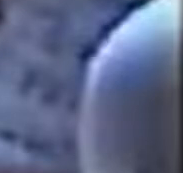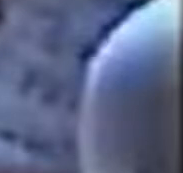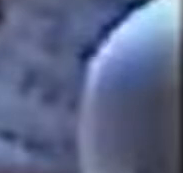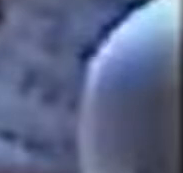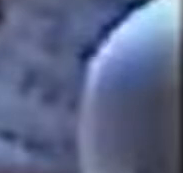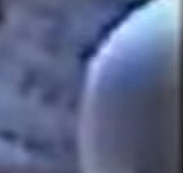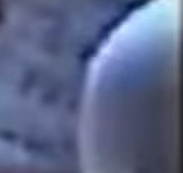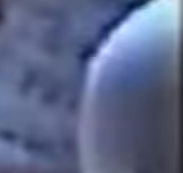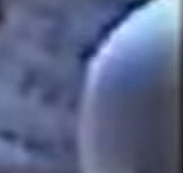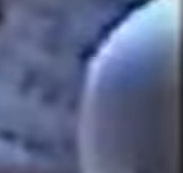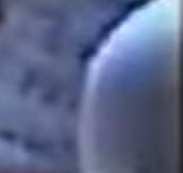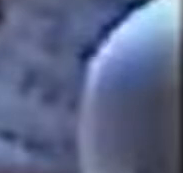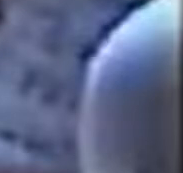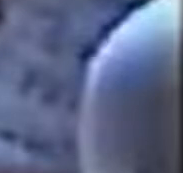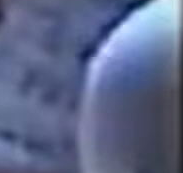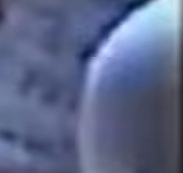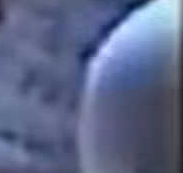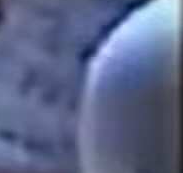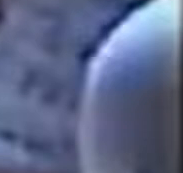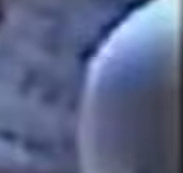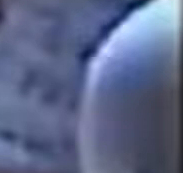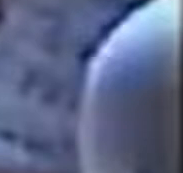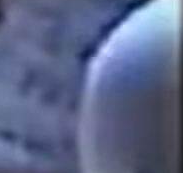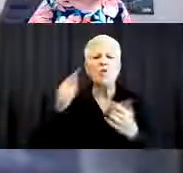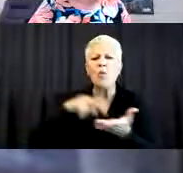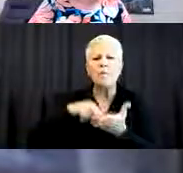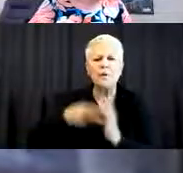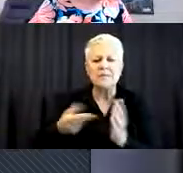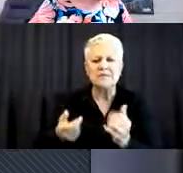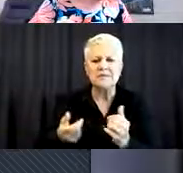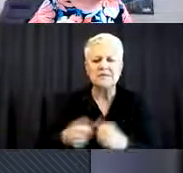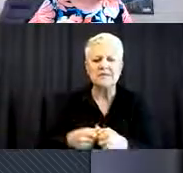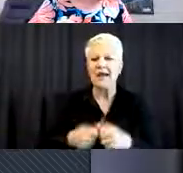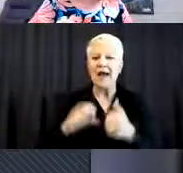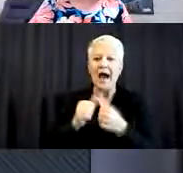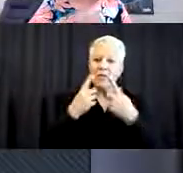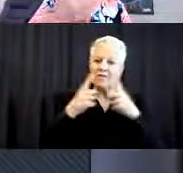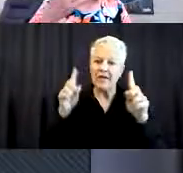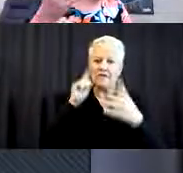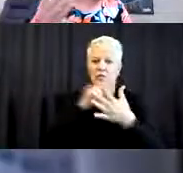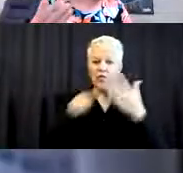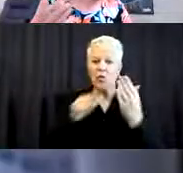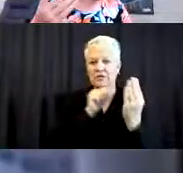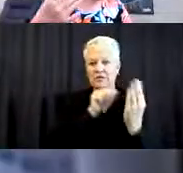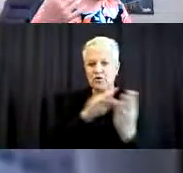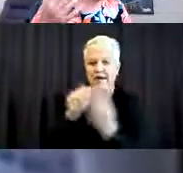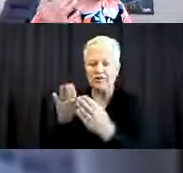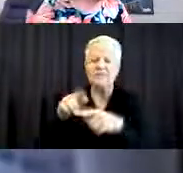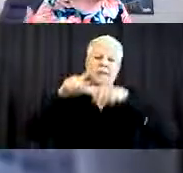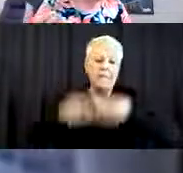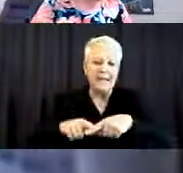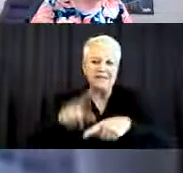the adults in her life and for what purposes, and then how effective were they based on